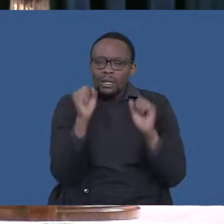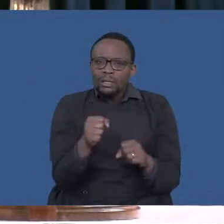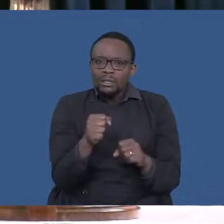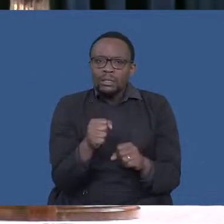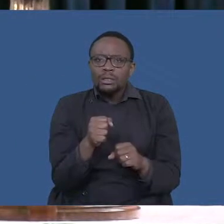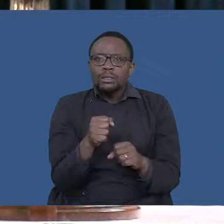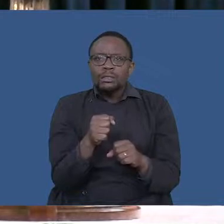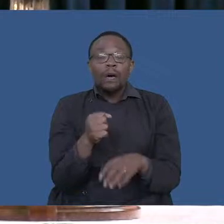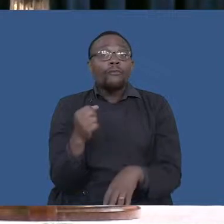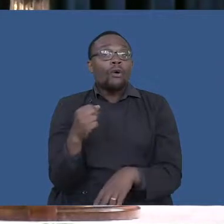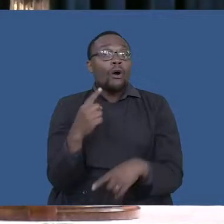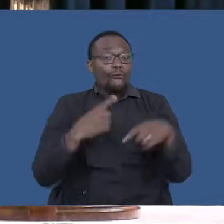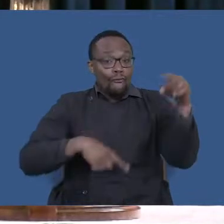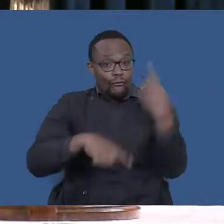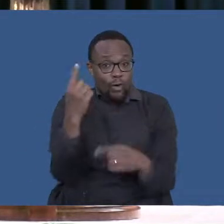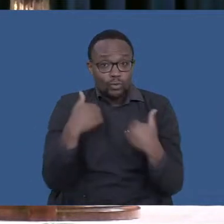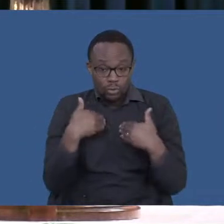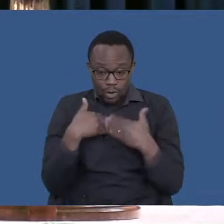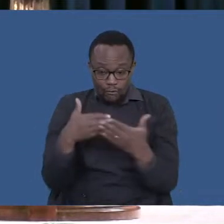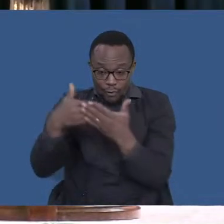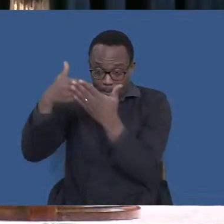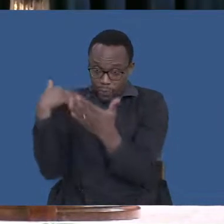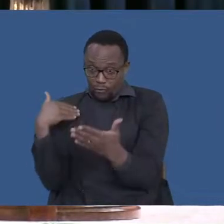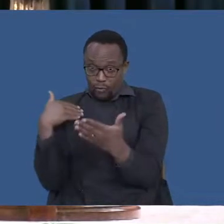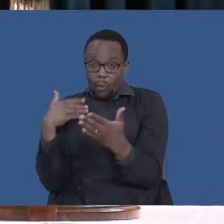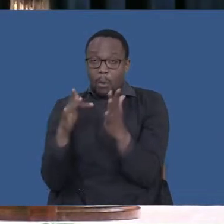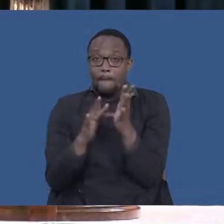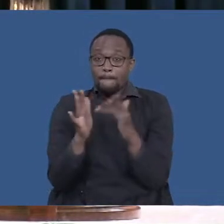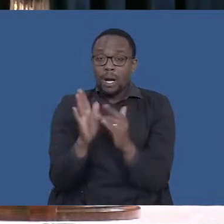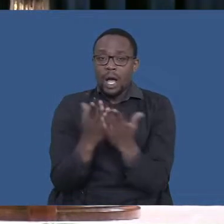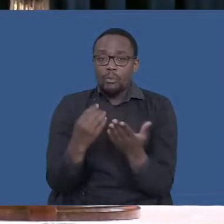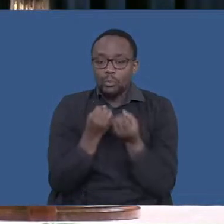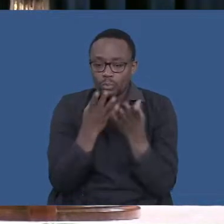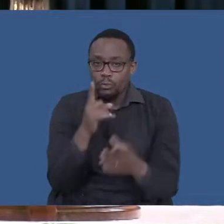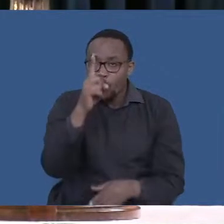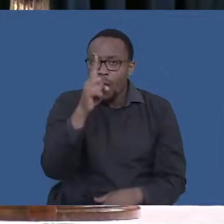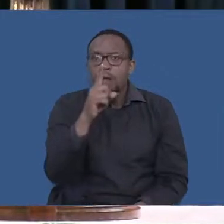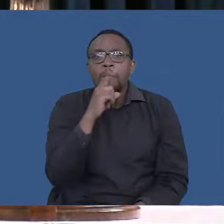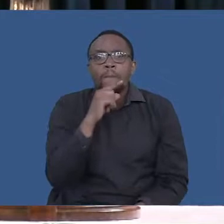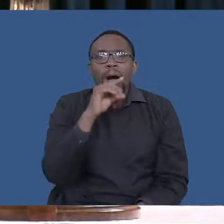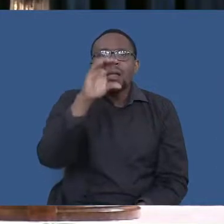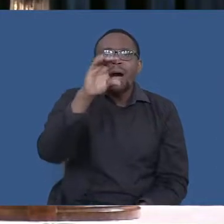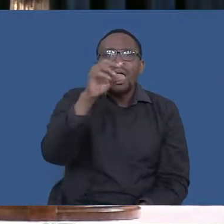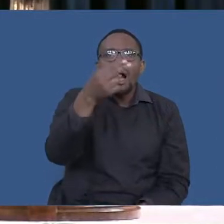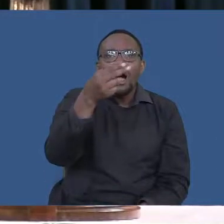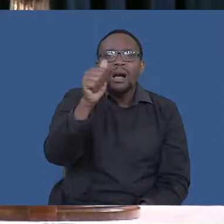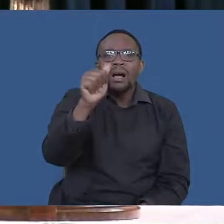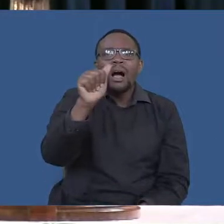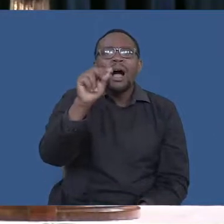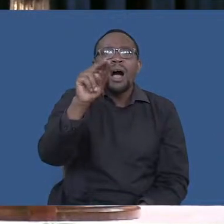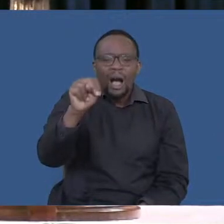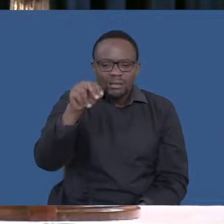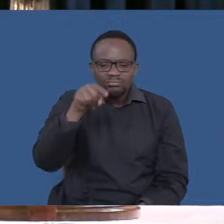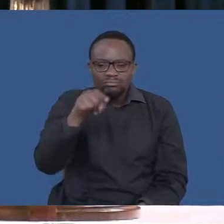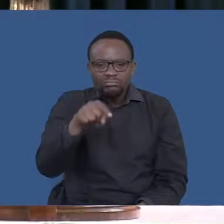despite the fact that they had had victory before, the Bible declares that when Achan took the accursed thing, the scripture